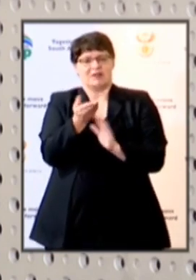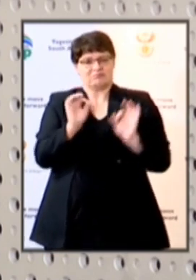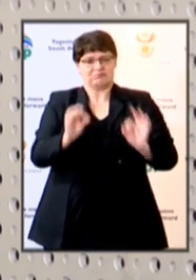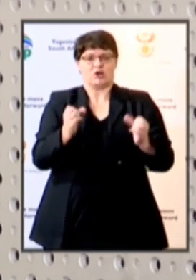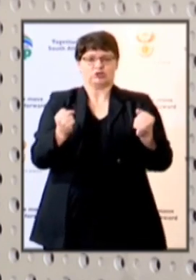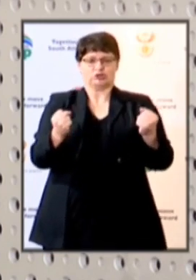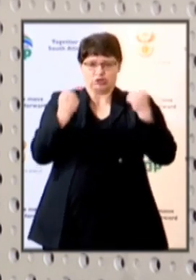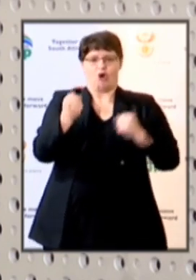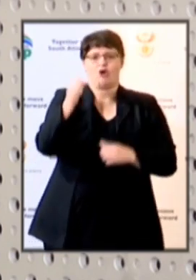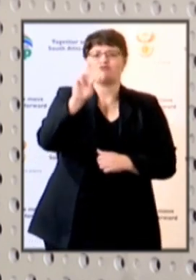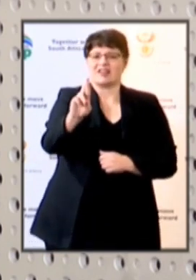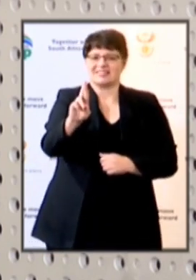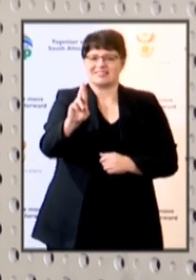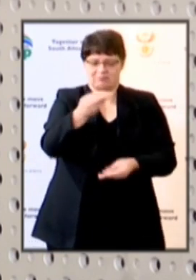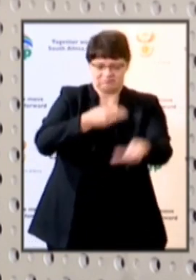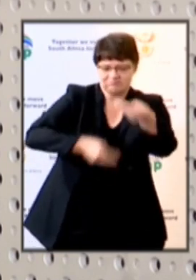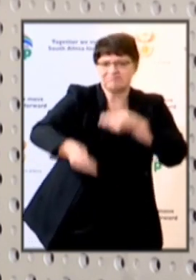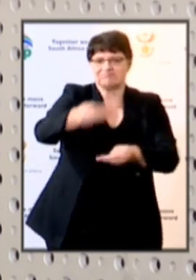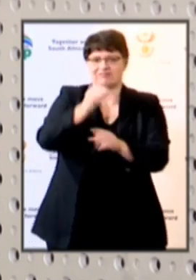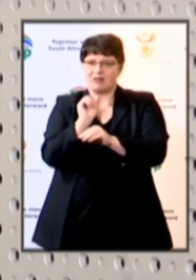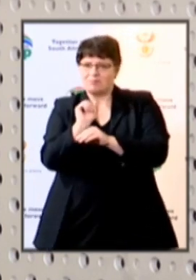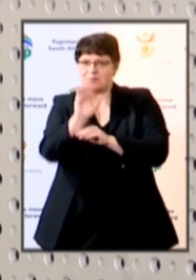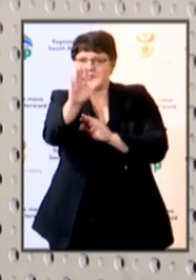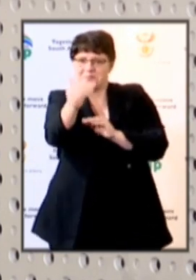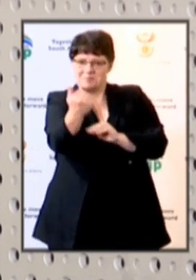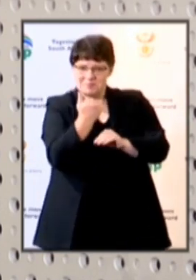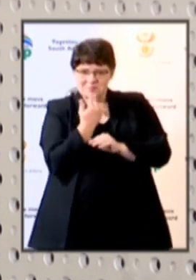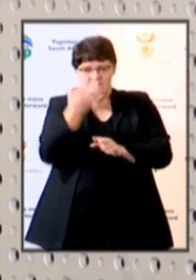on the broader economy, the export